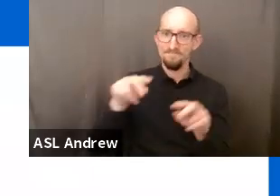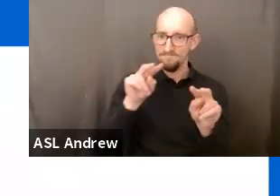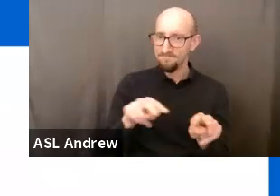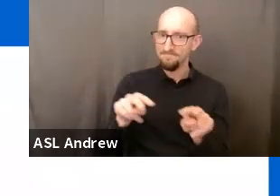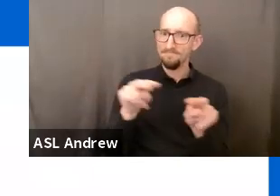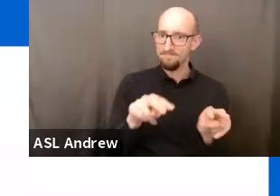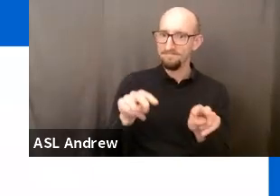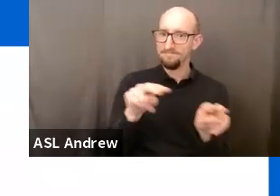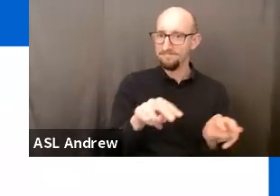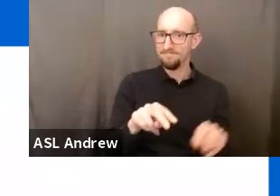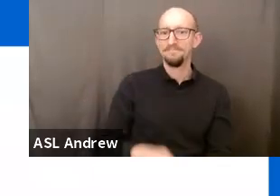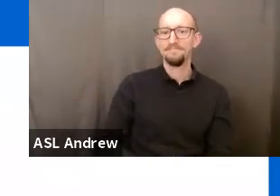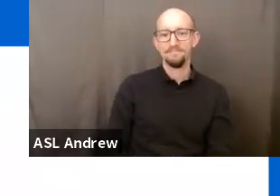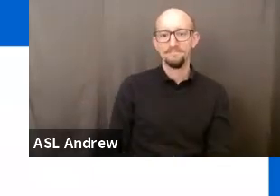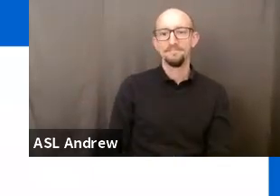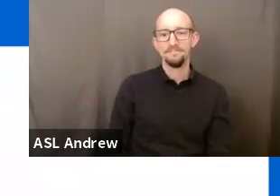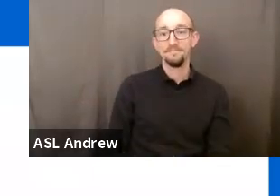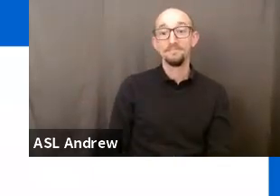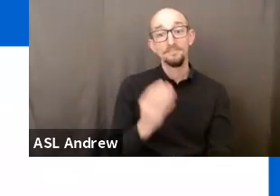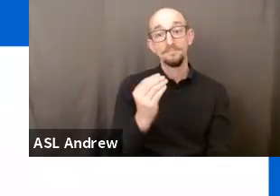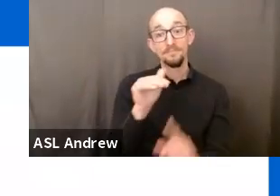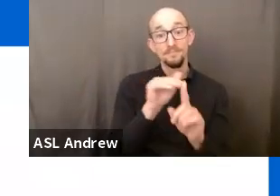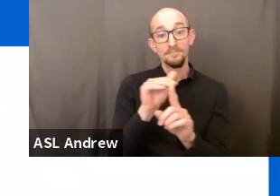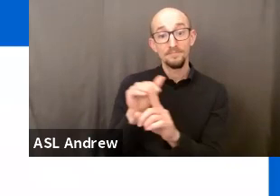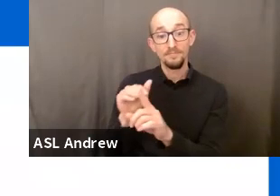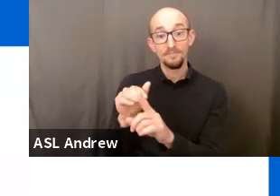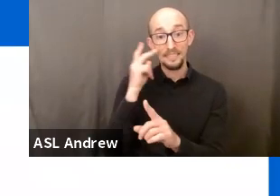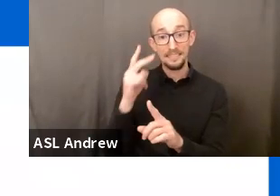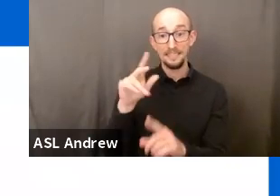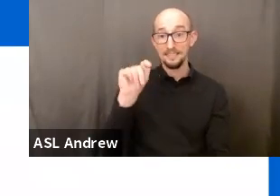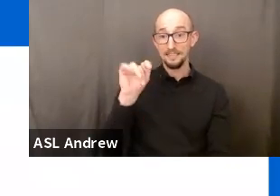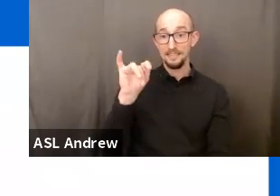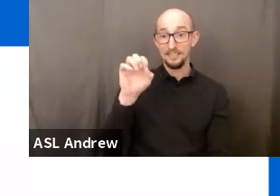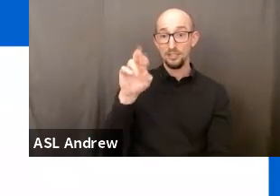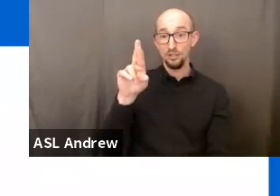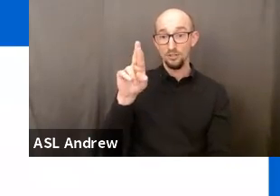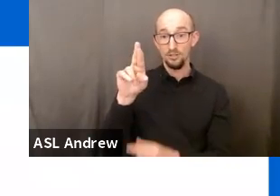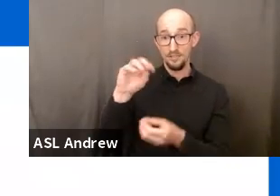A reminder that the lower the tier number, the higher the need.